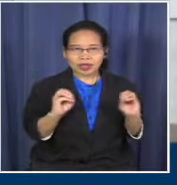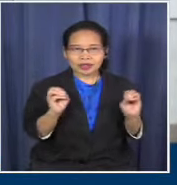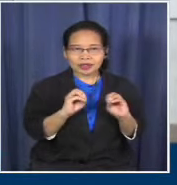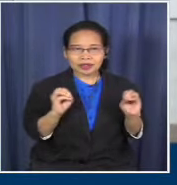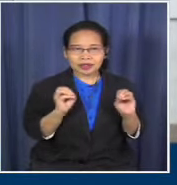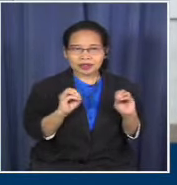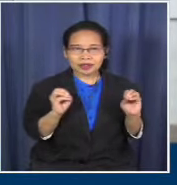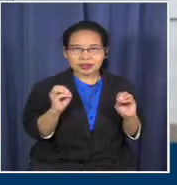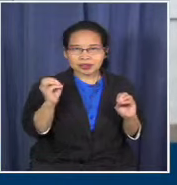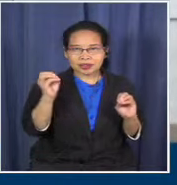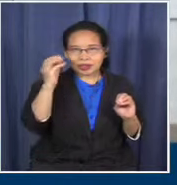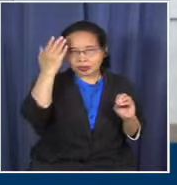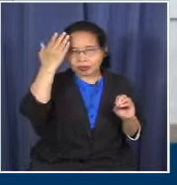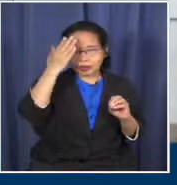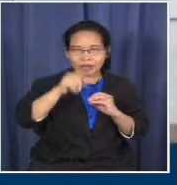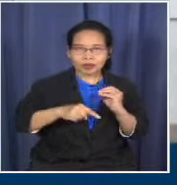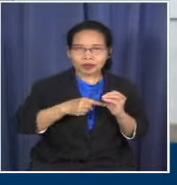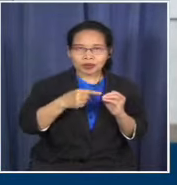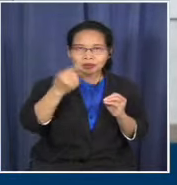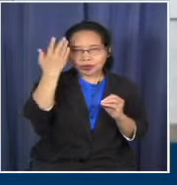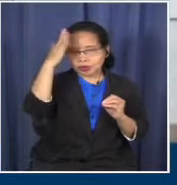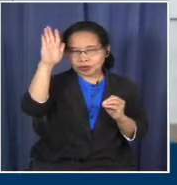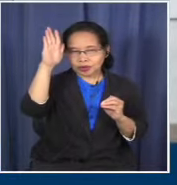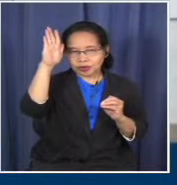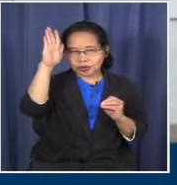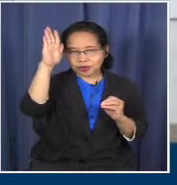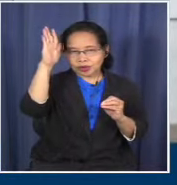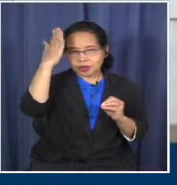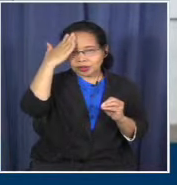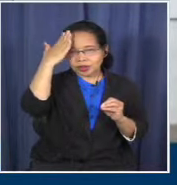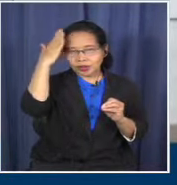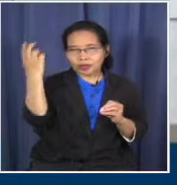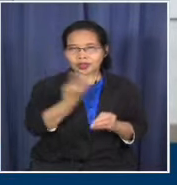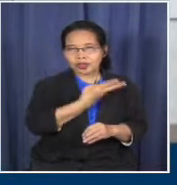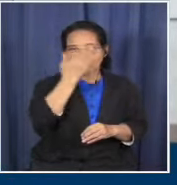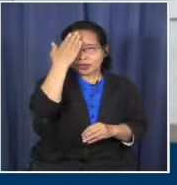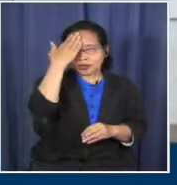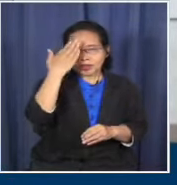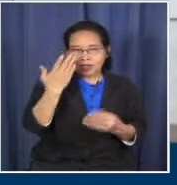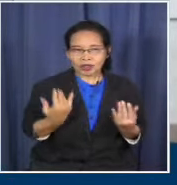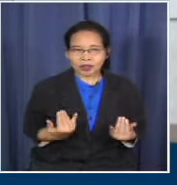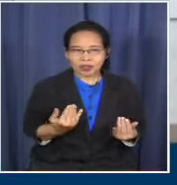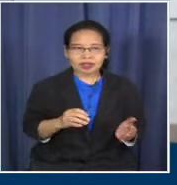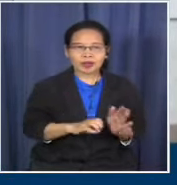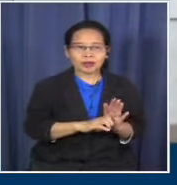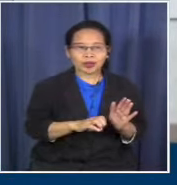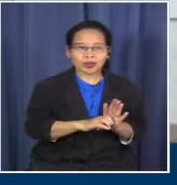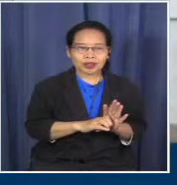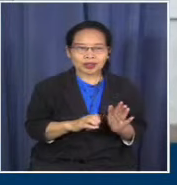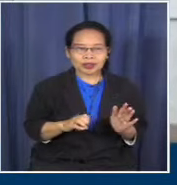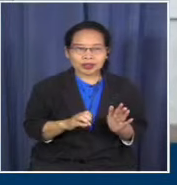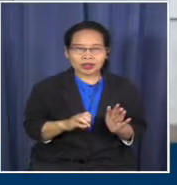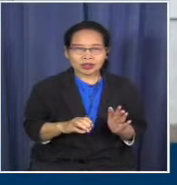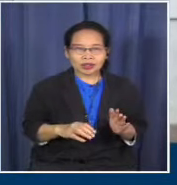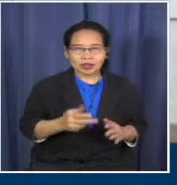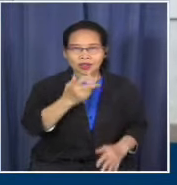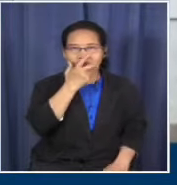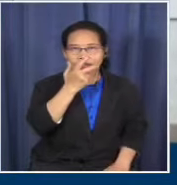ago? When they had no knowledge yet about what we know now. For